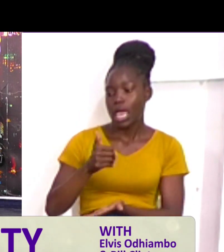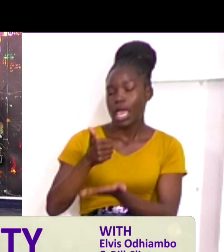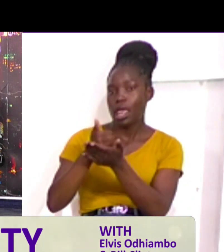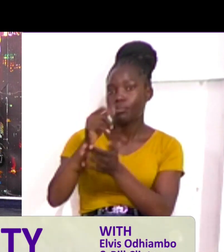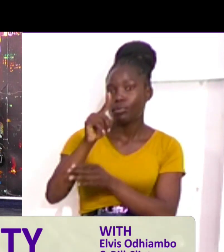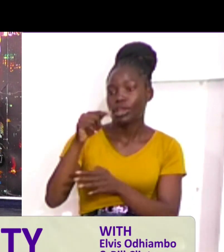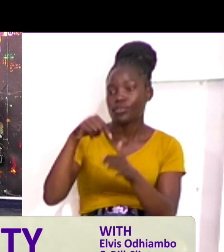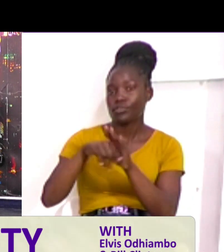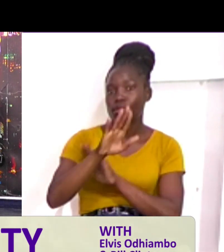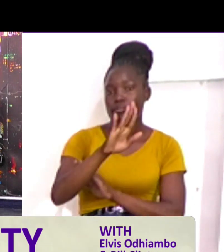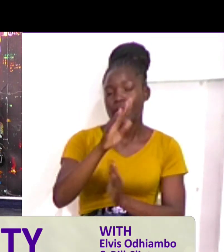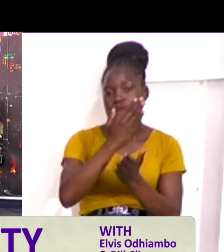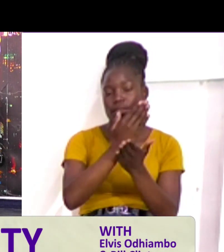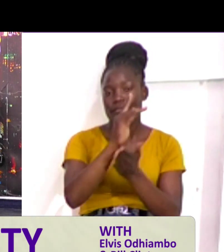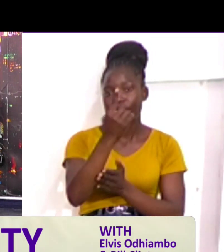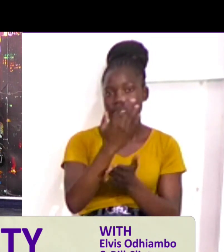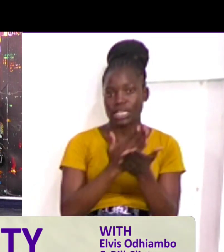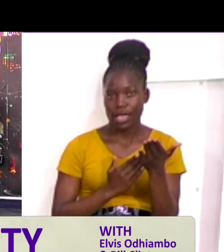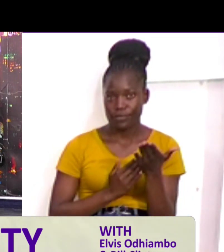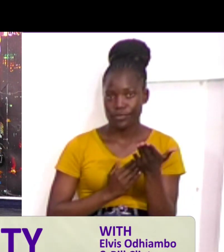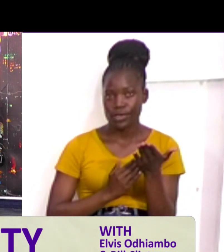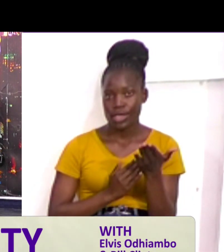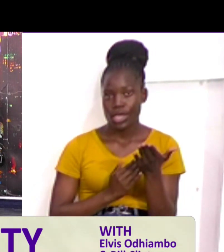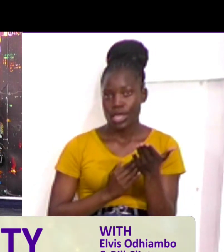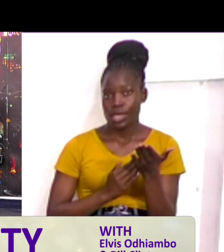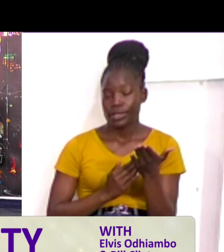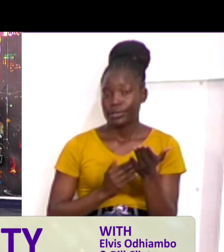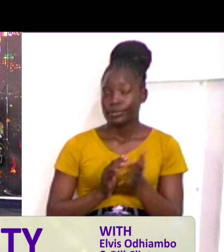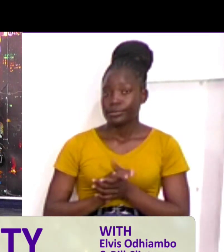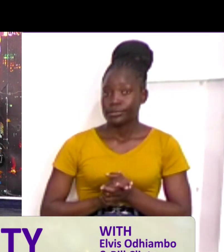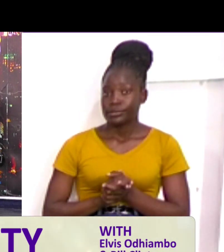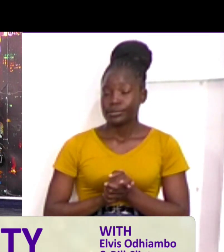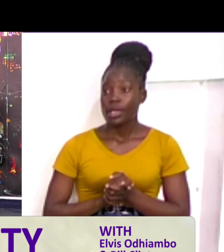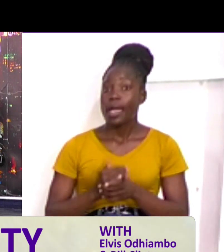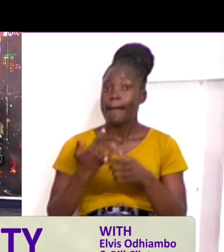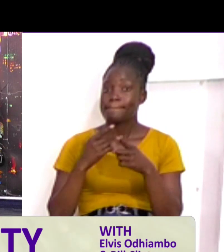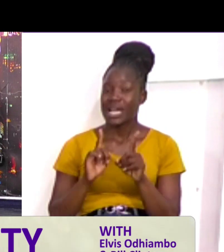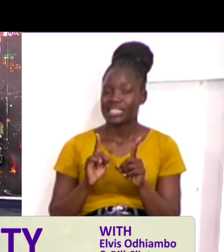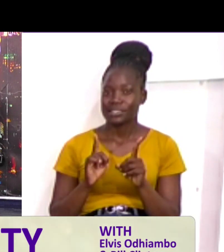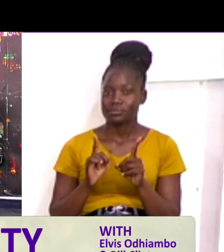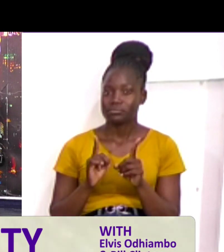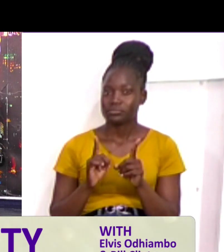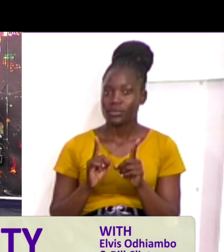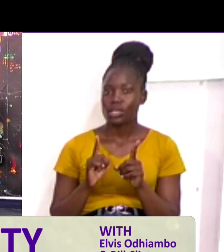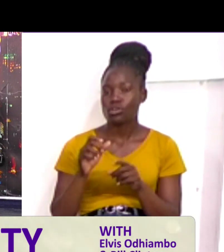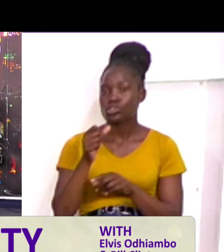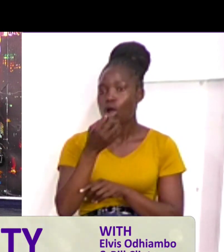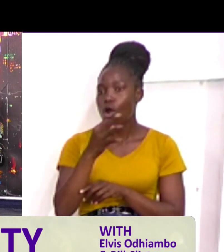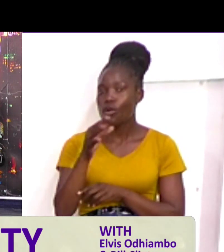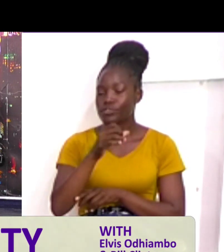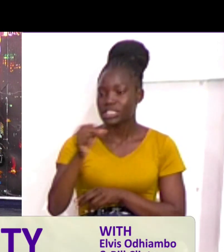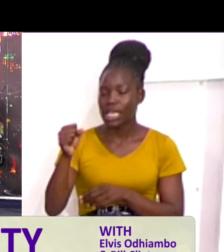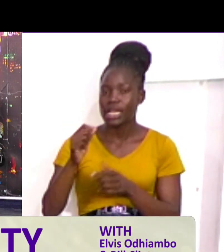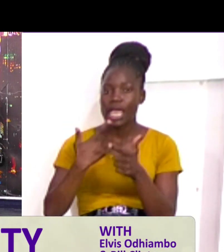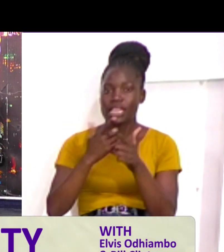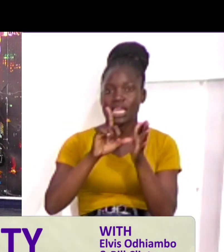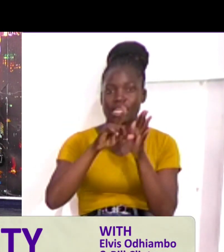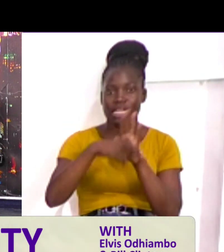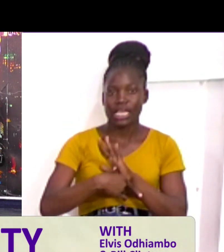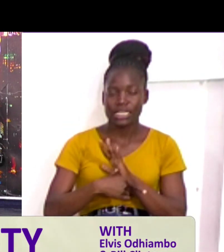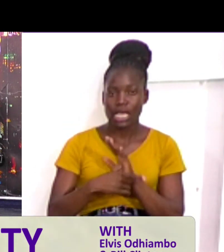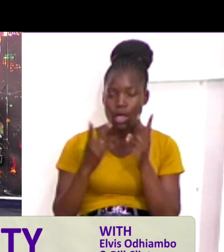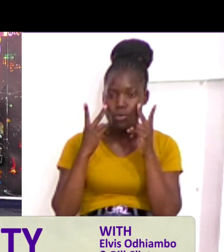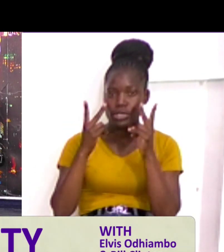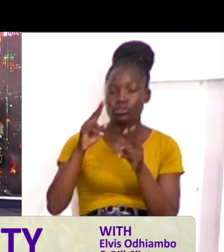their goals, probably first half, courtesy of the youngster Bob Williams. But it deemed he was offside. But then again, later on, we